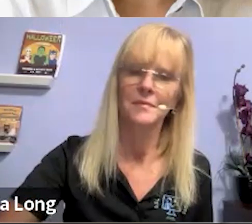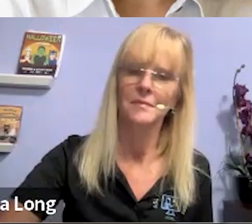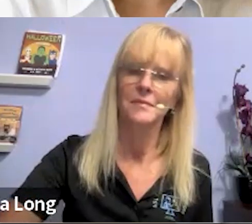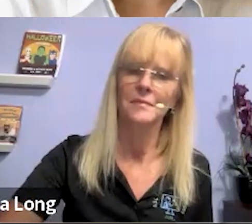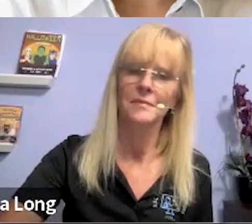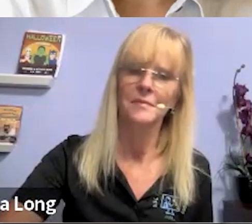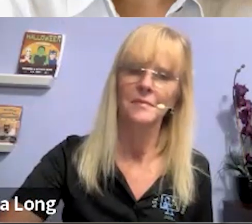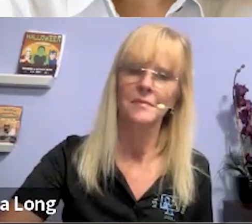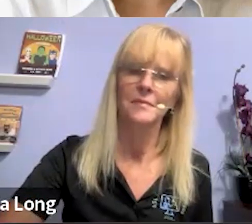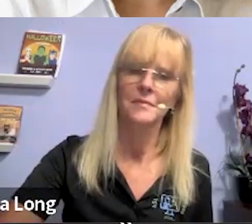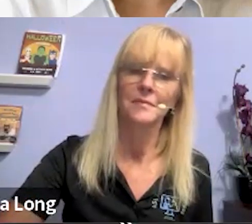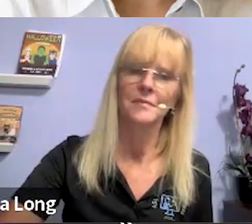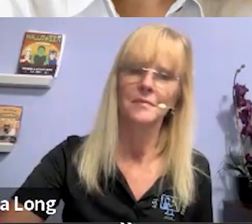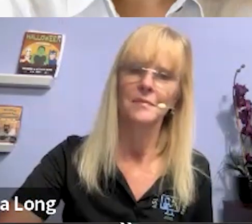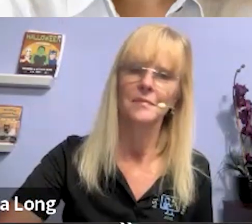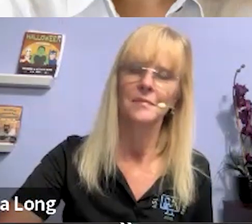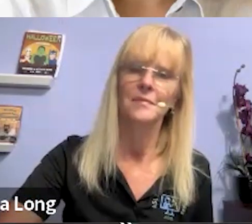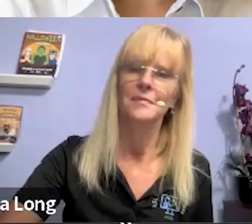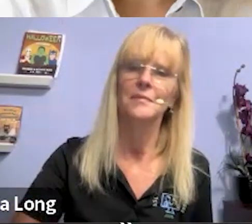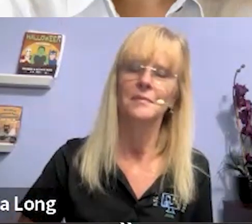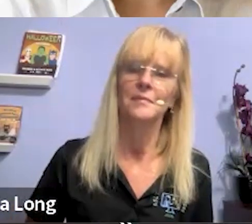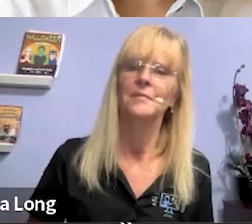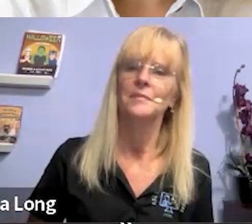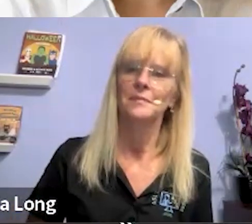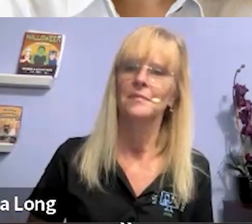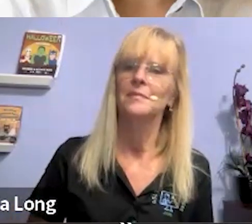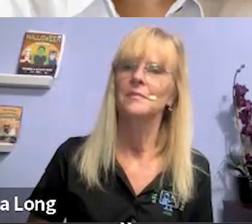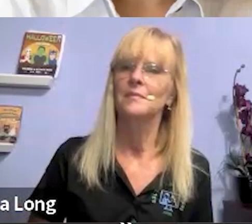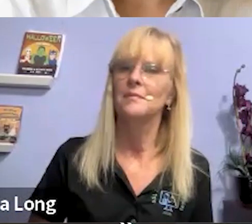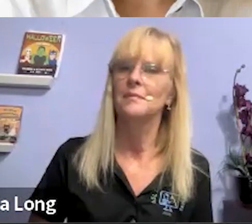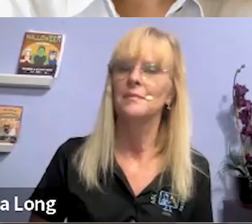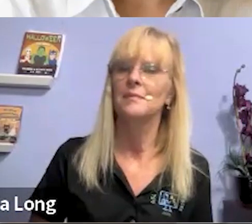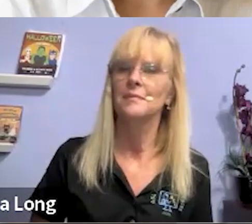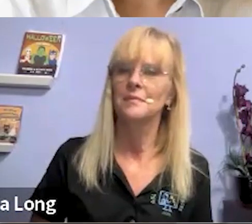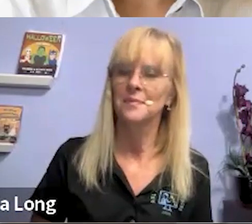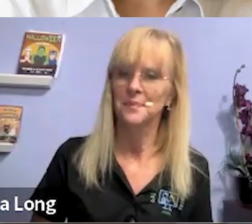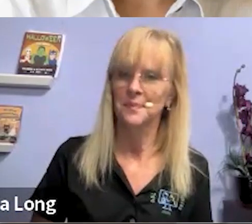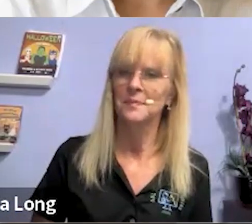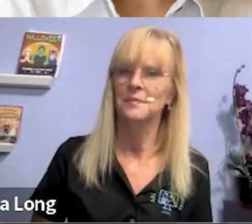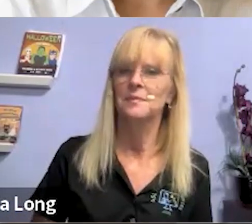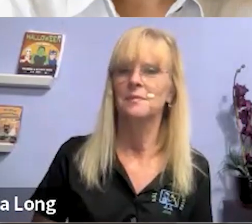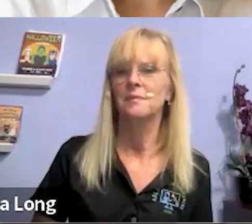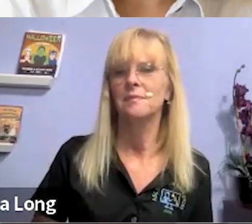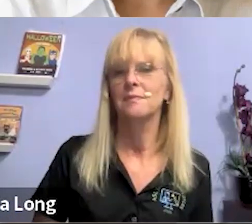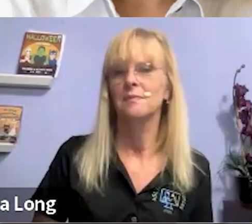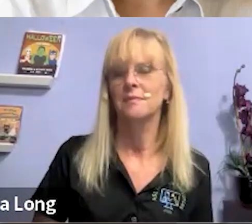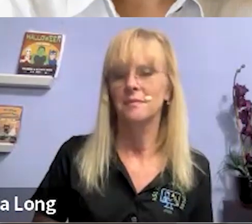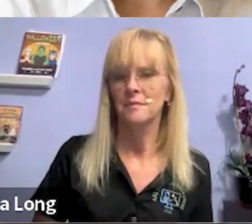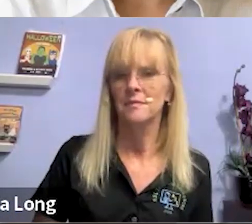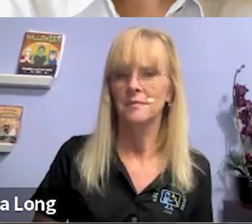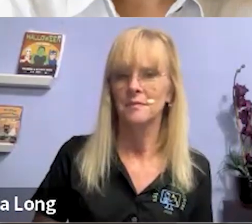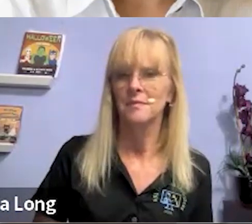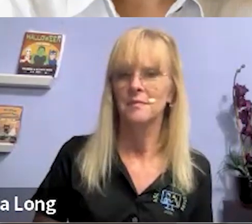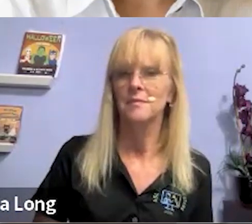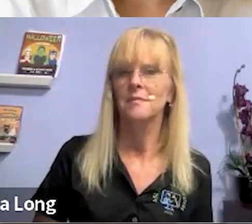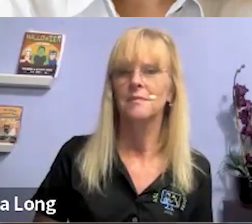was previously spending looking up the signs myself, cutting and pasting, using the snip tool, making